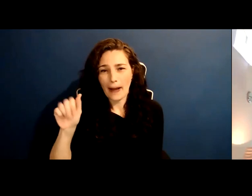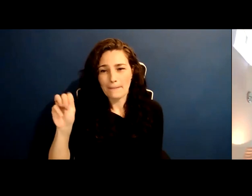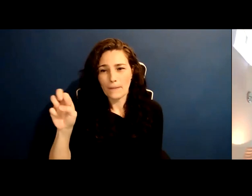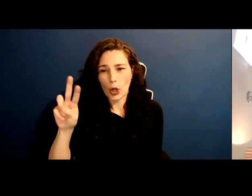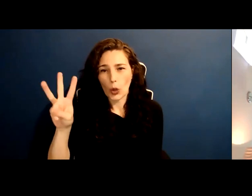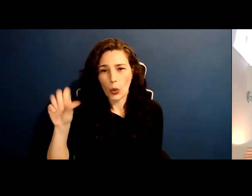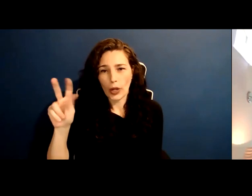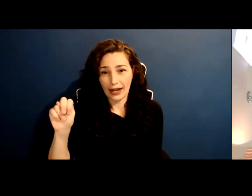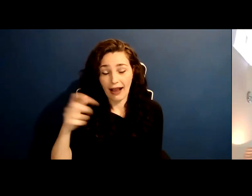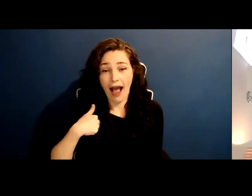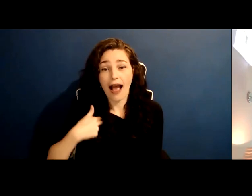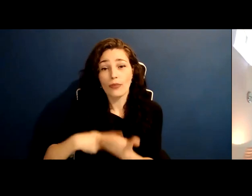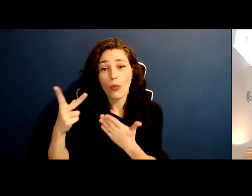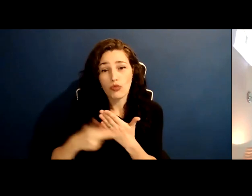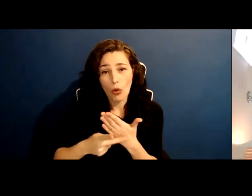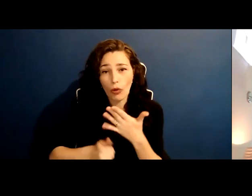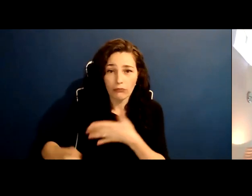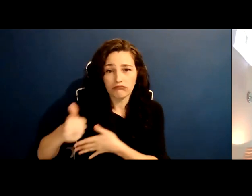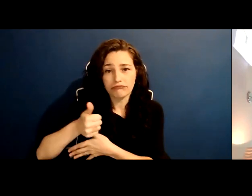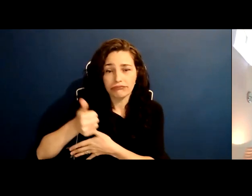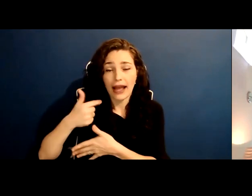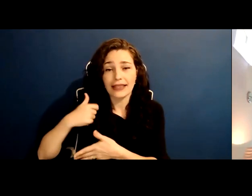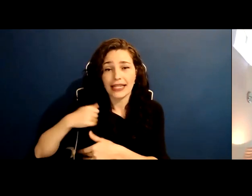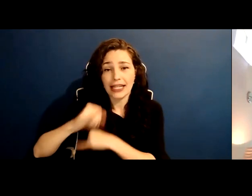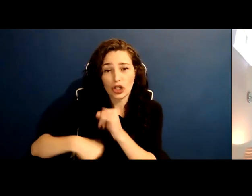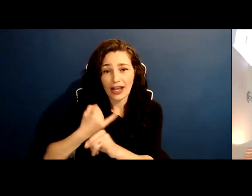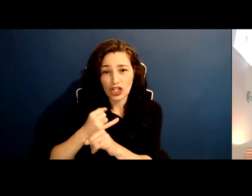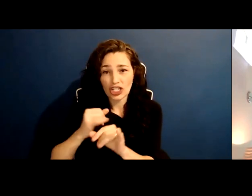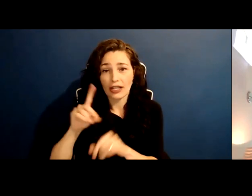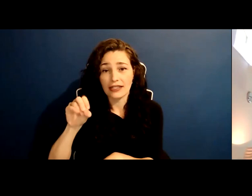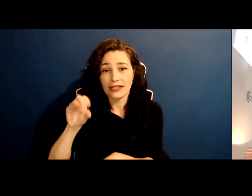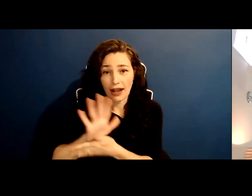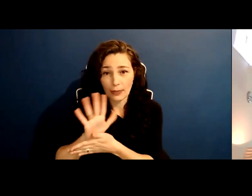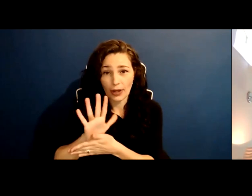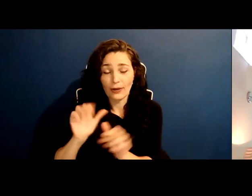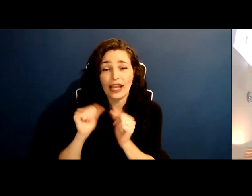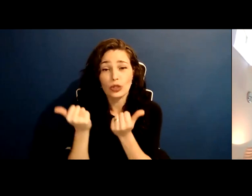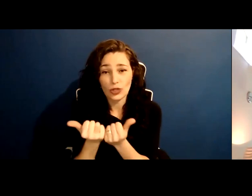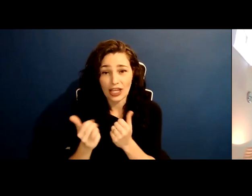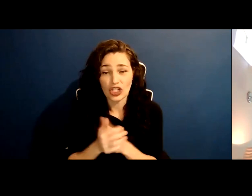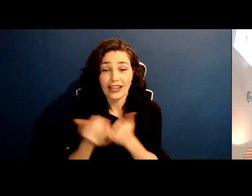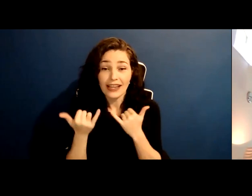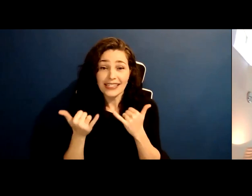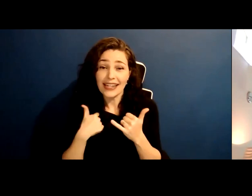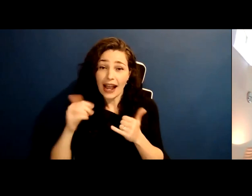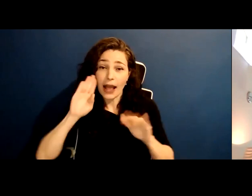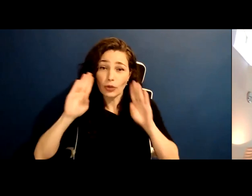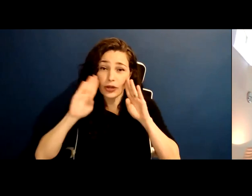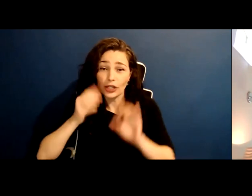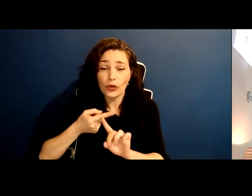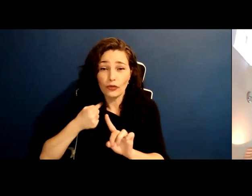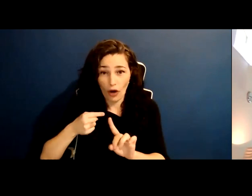I'm the program officer at the International Documentary Association. Today, I'm greeting you from